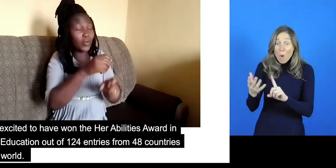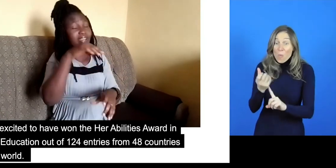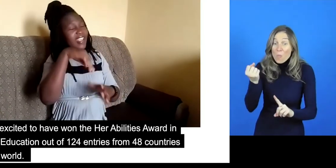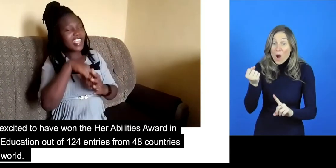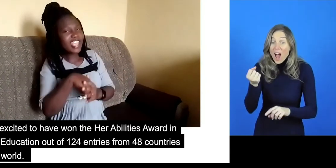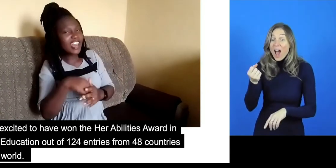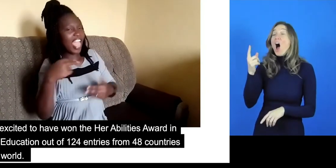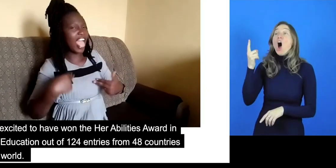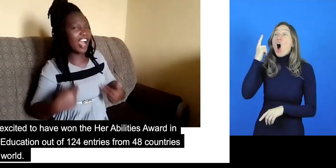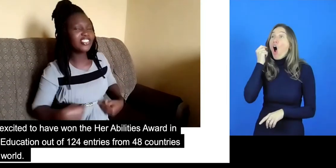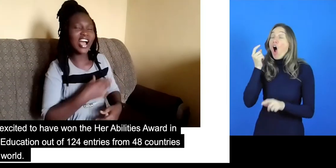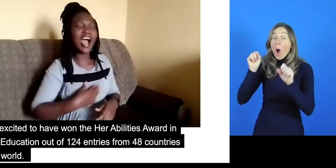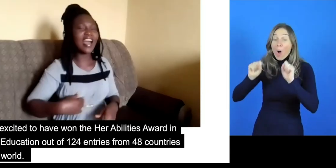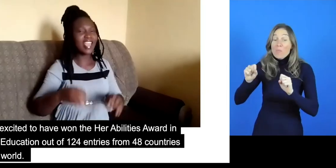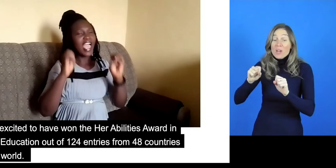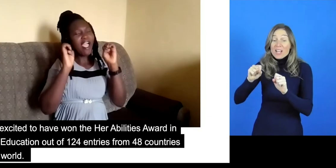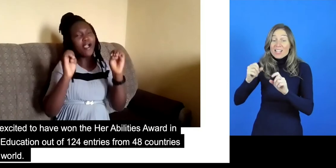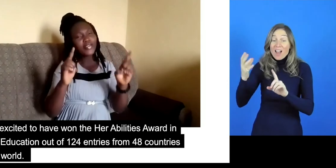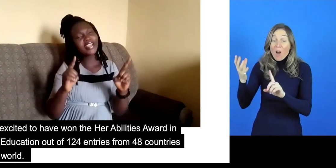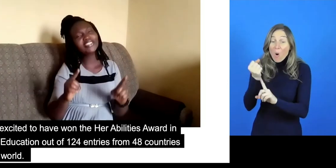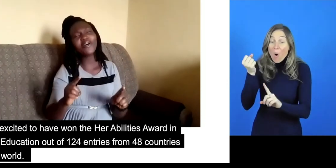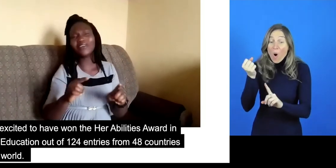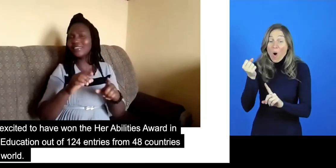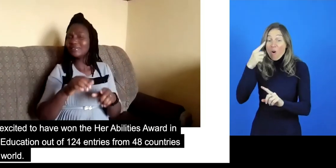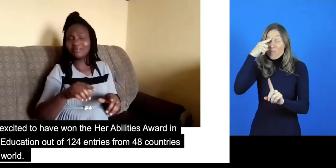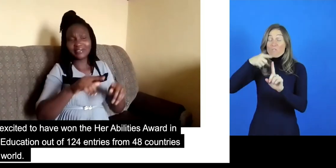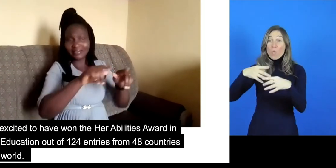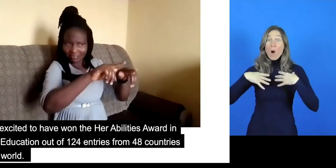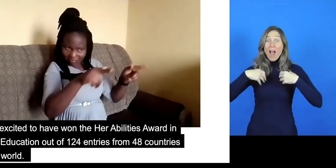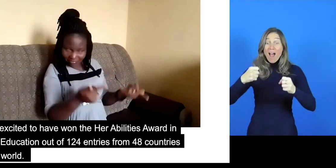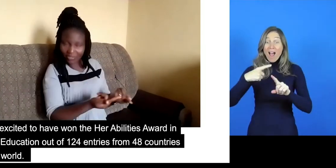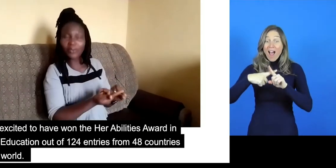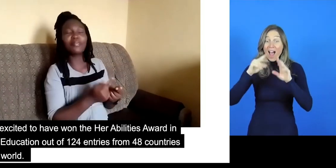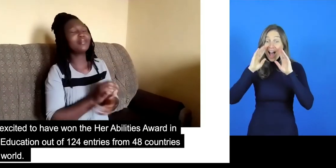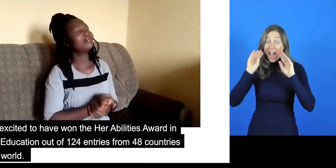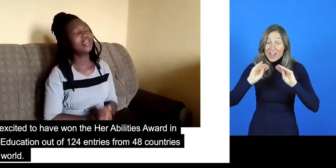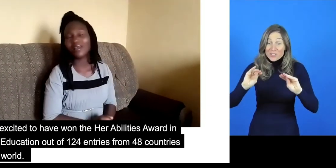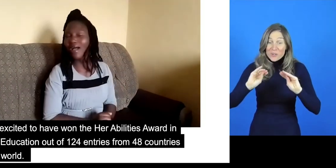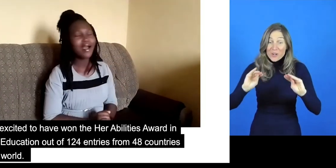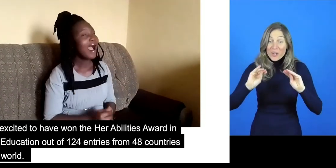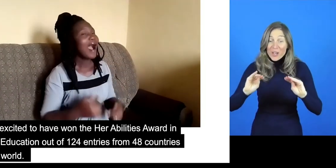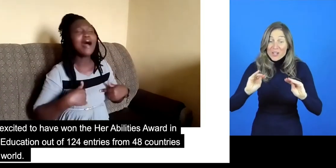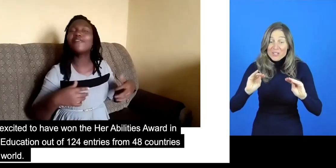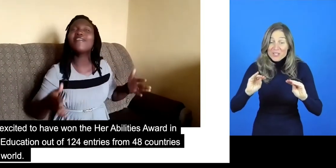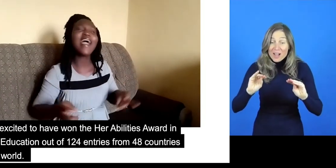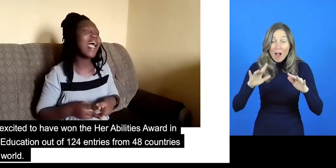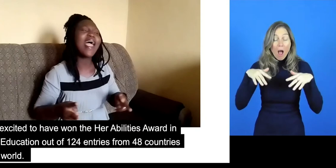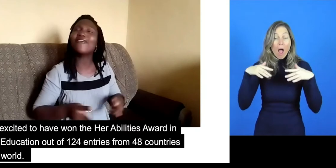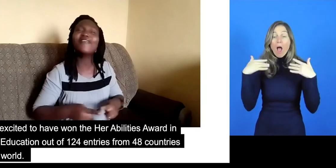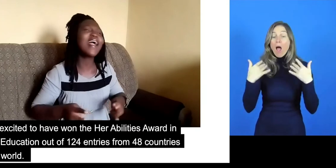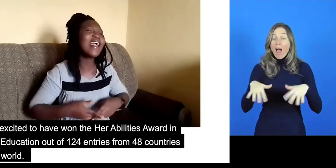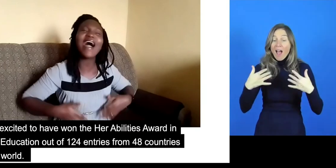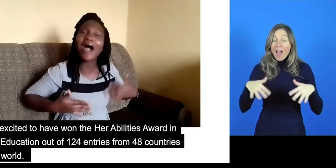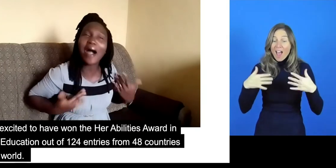award in health and education. group. I'm